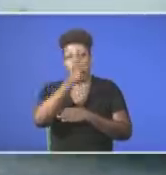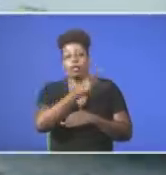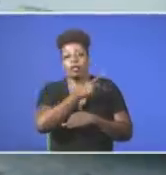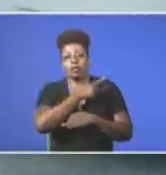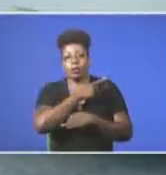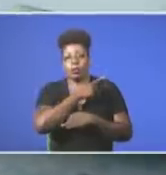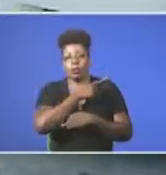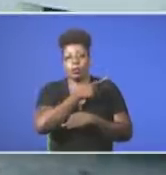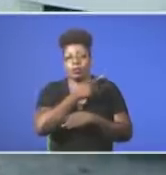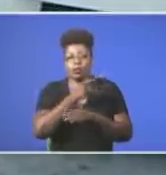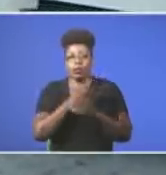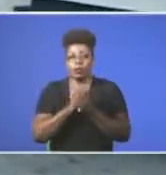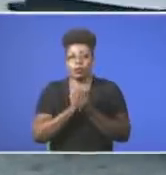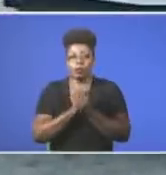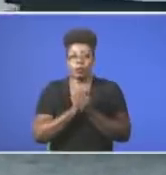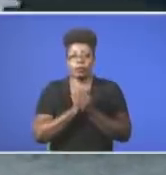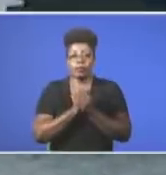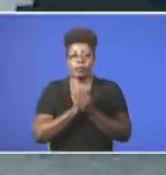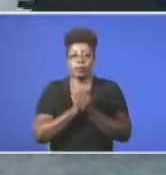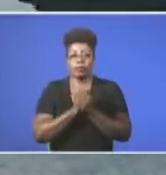with the initial details.